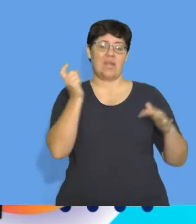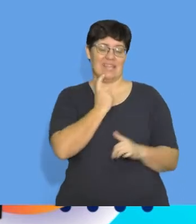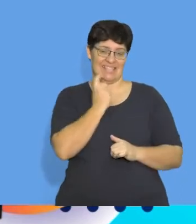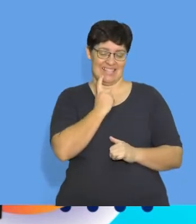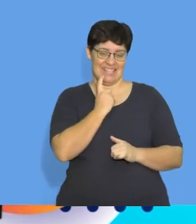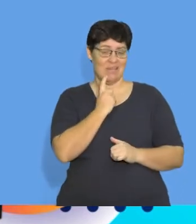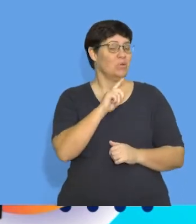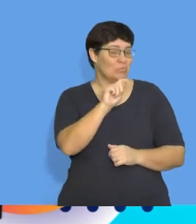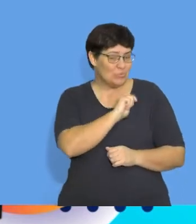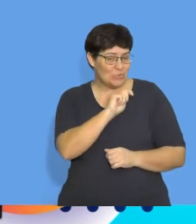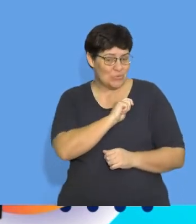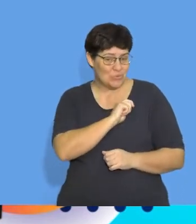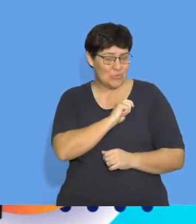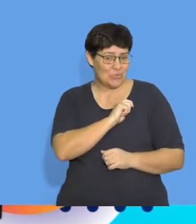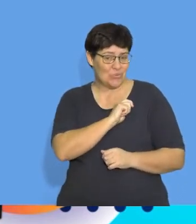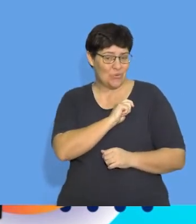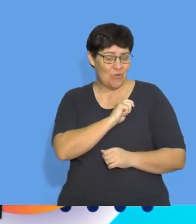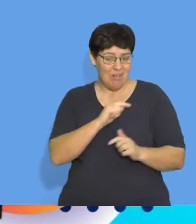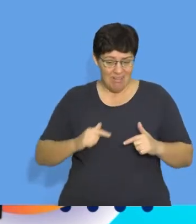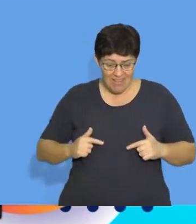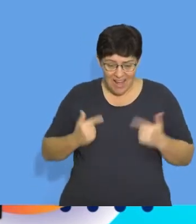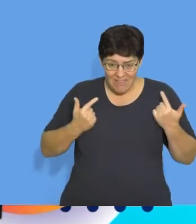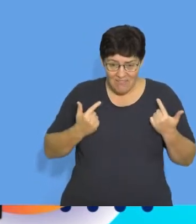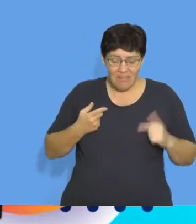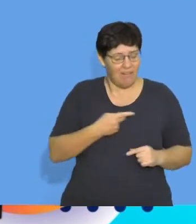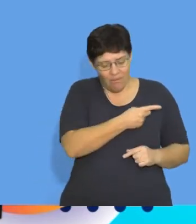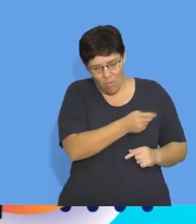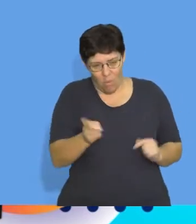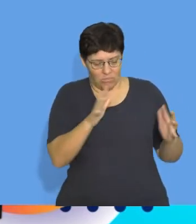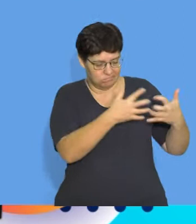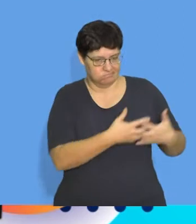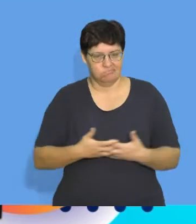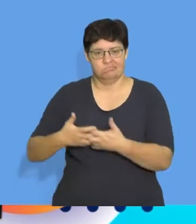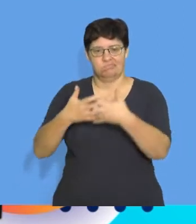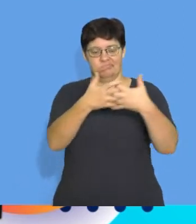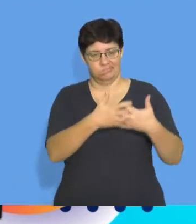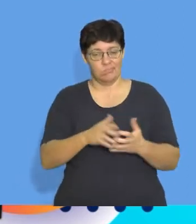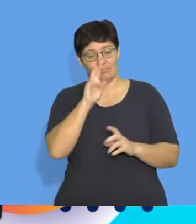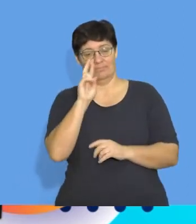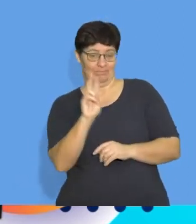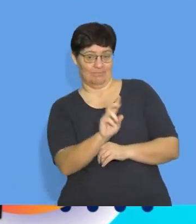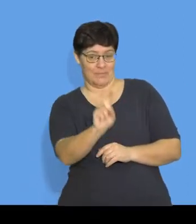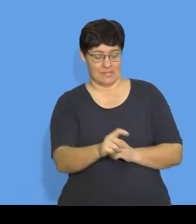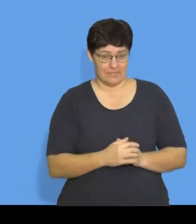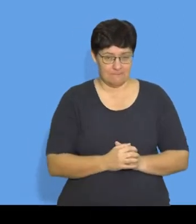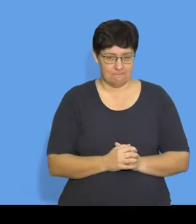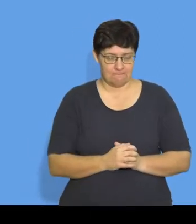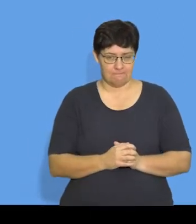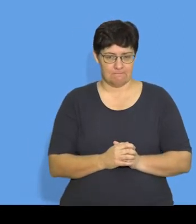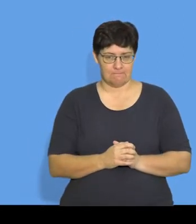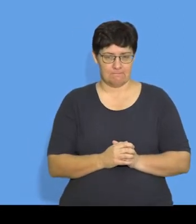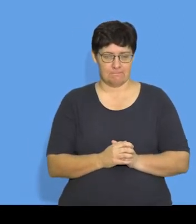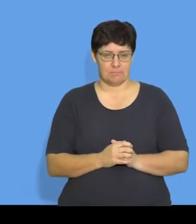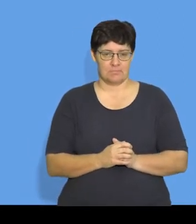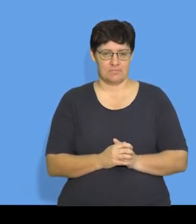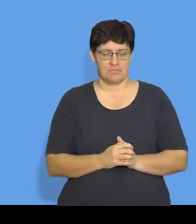But actually, in reality, everything's connected. And that's what we need to look at. So, here we